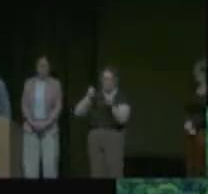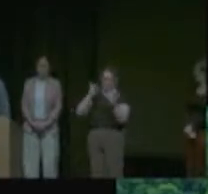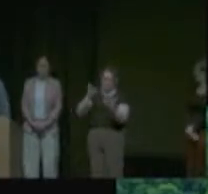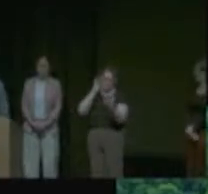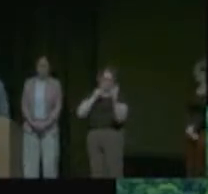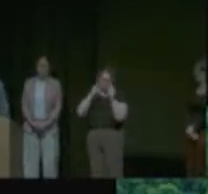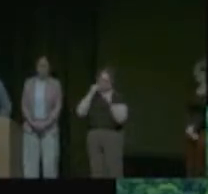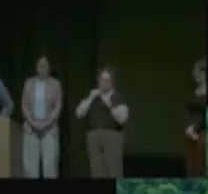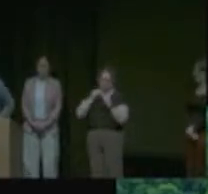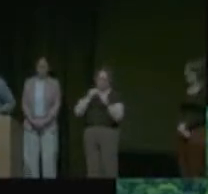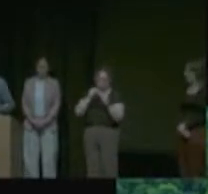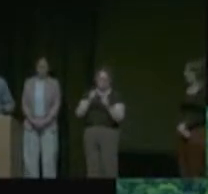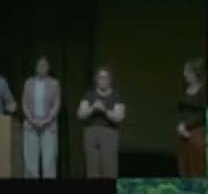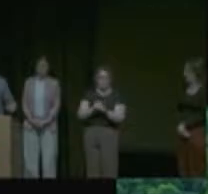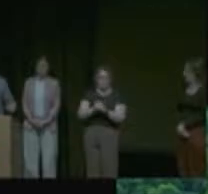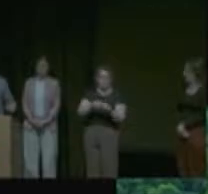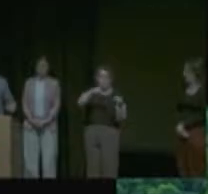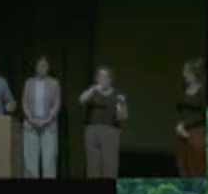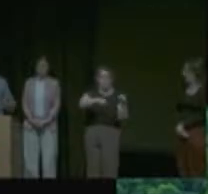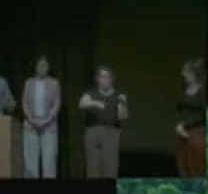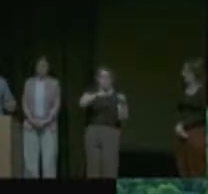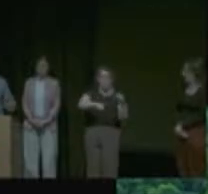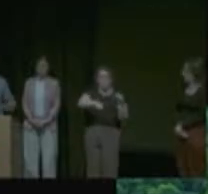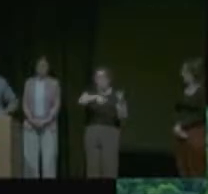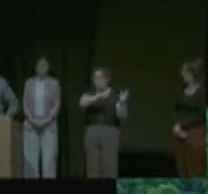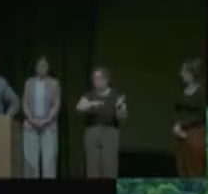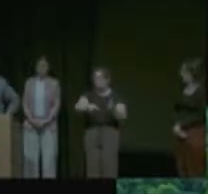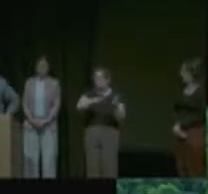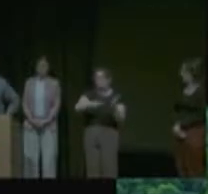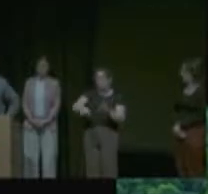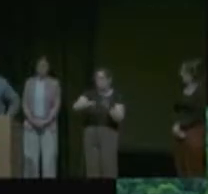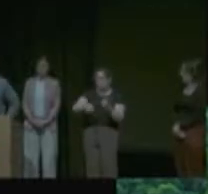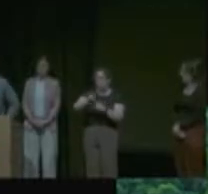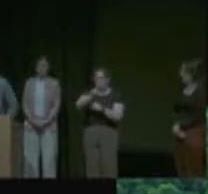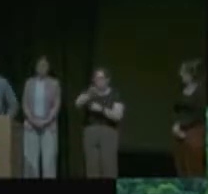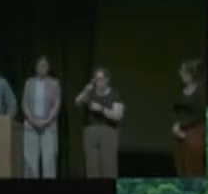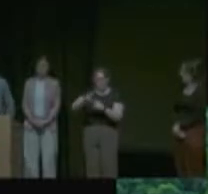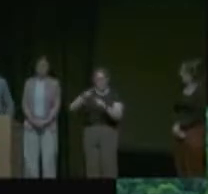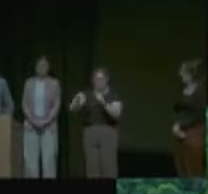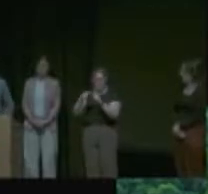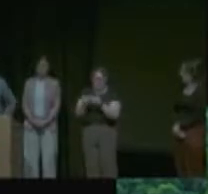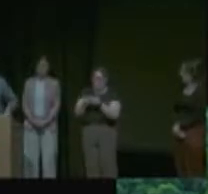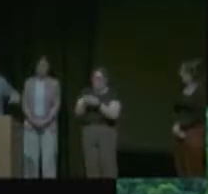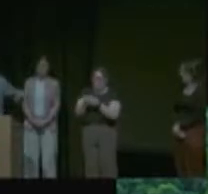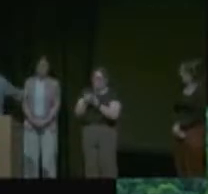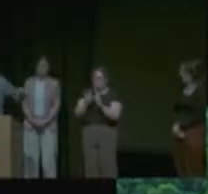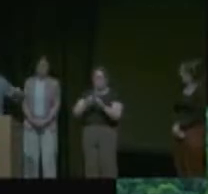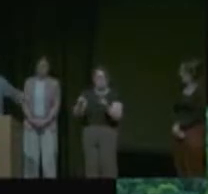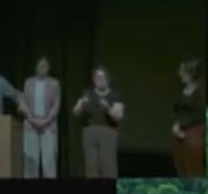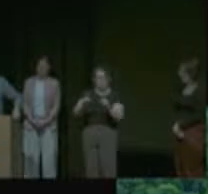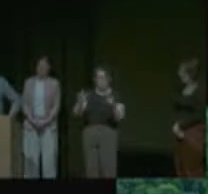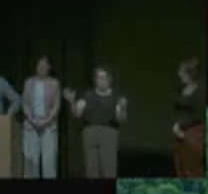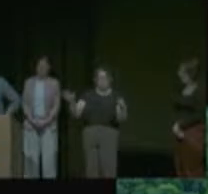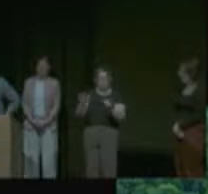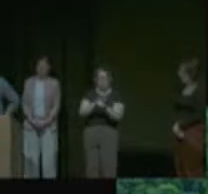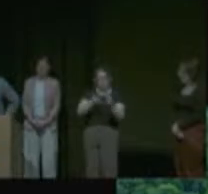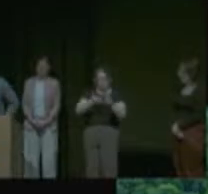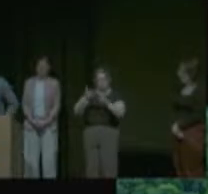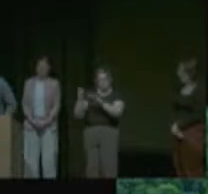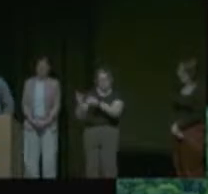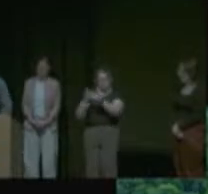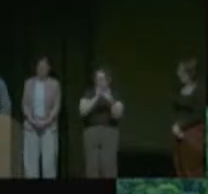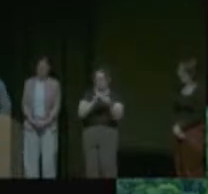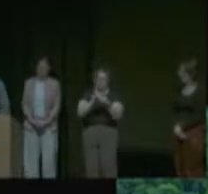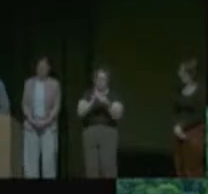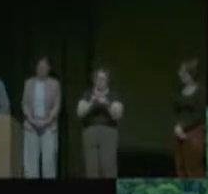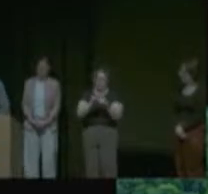there. Pumping it 2.5 miles is a little newer, but the whole operation tied together is something we